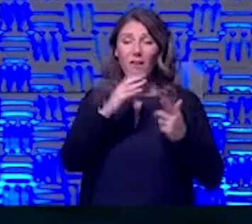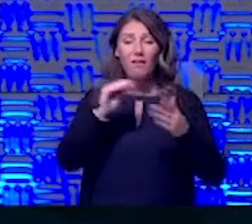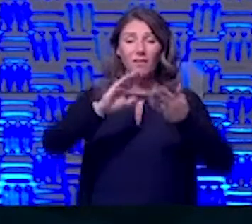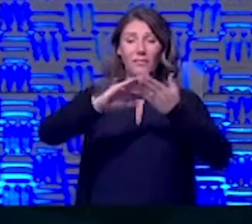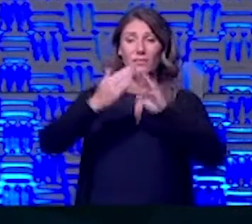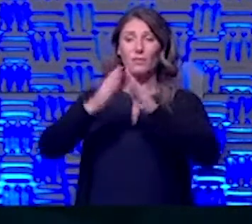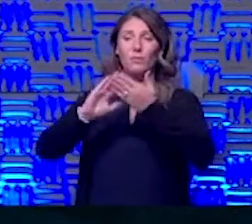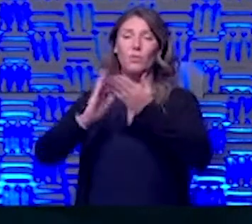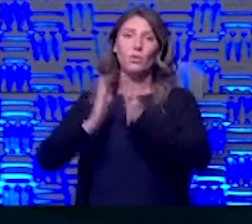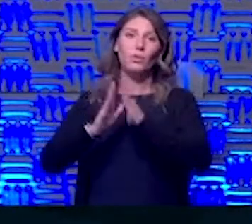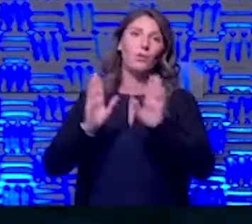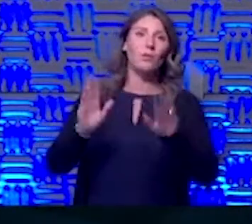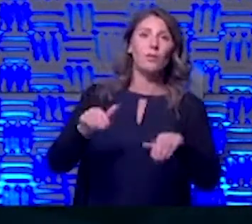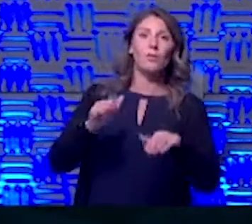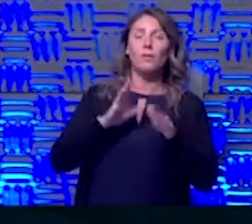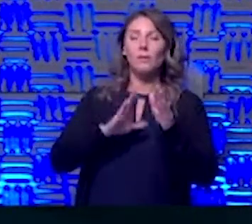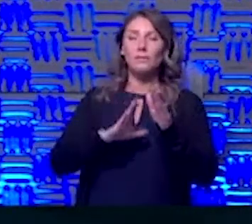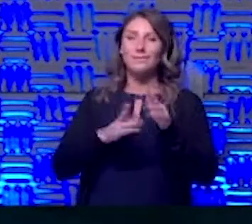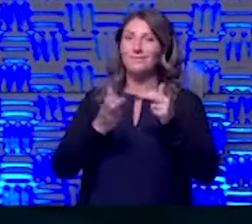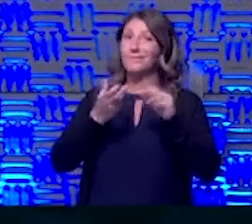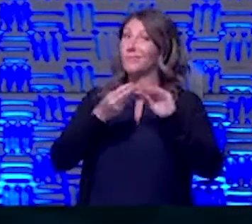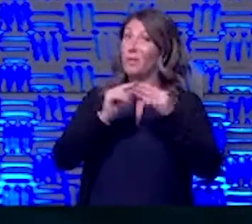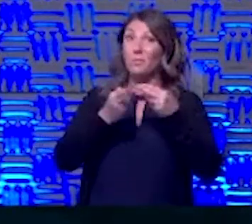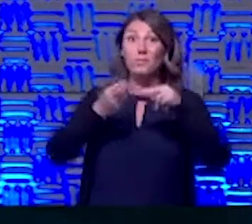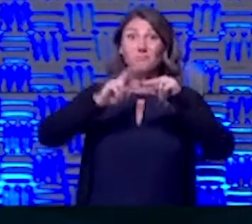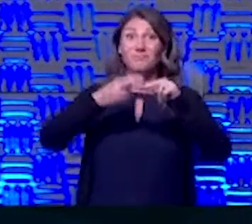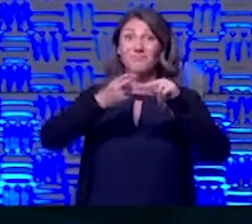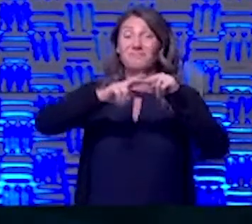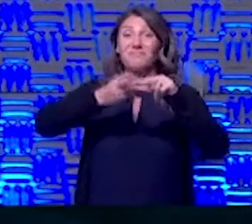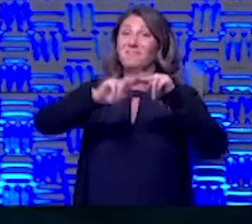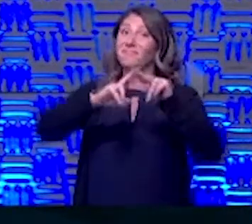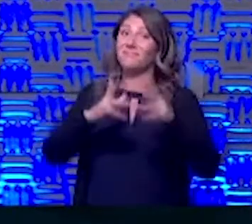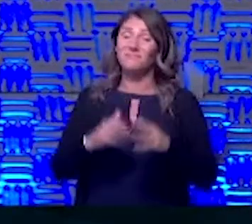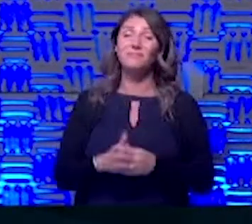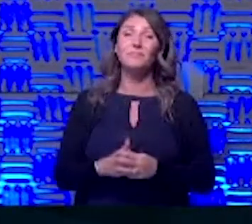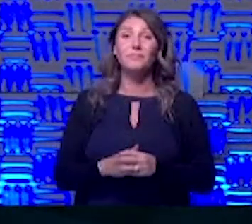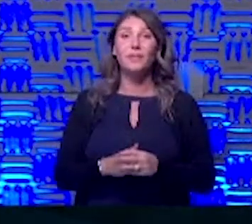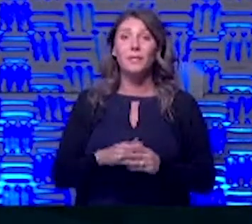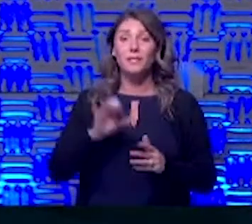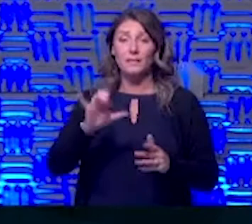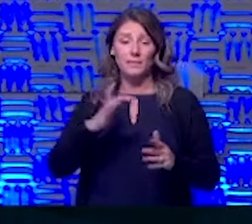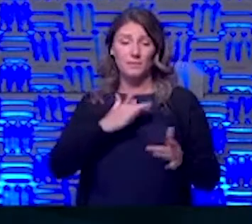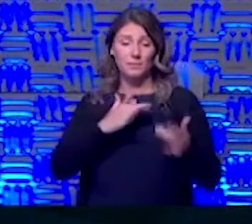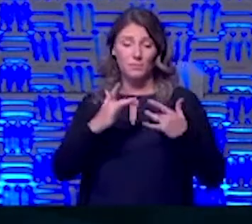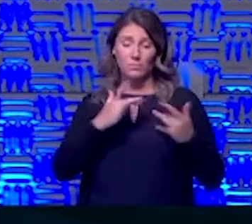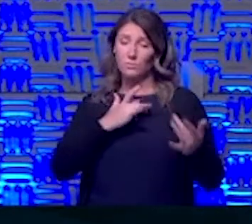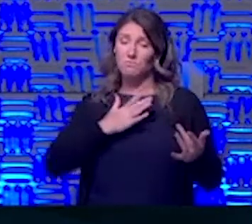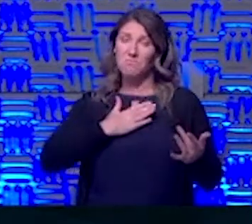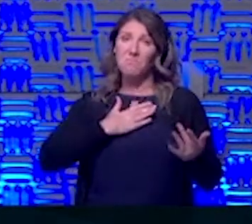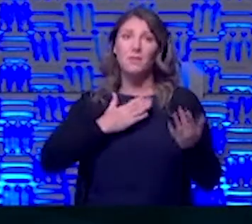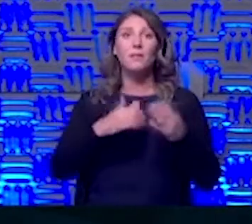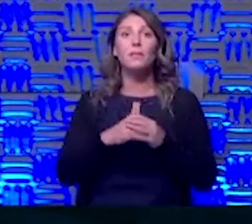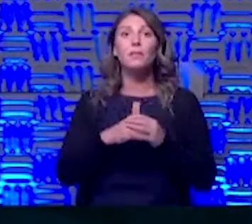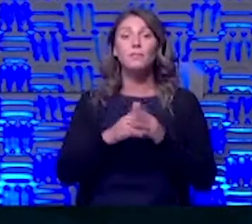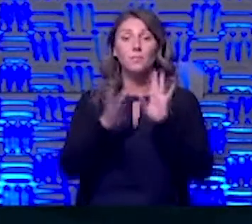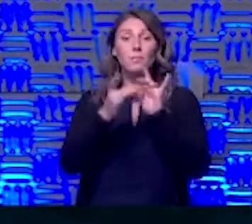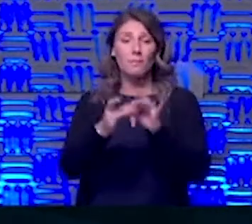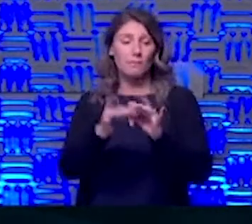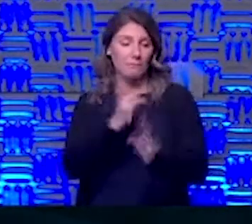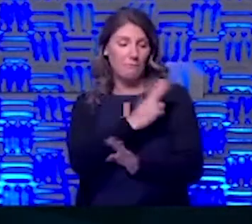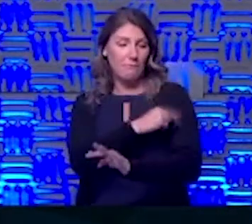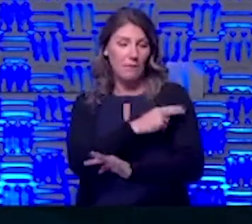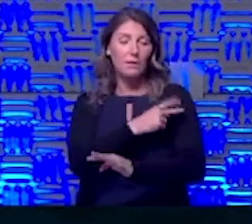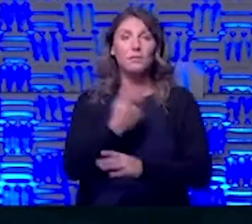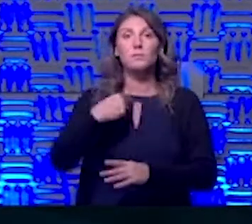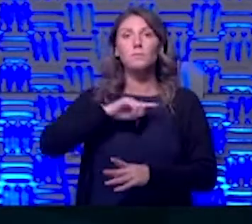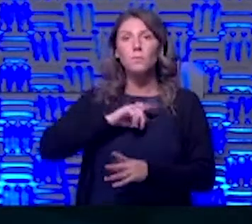incidence is just going up and up. So that's my concern. And in terms of hospital, we